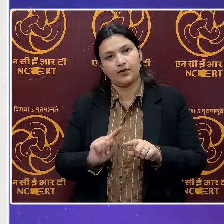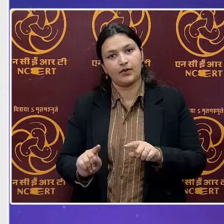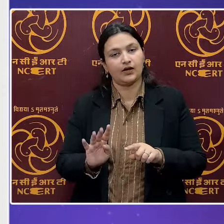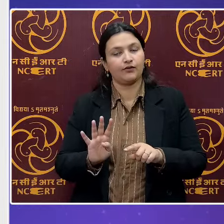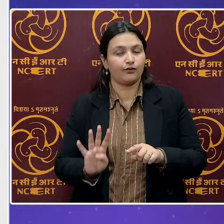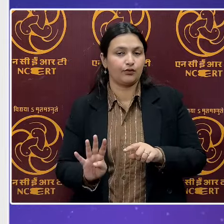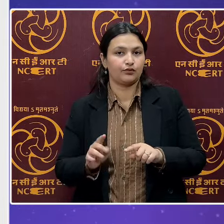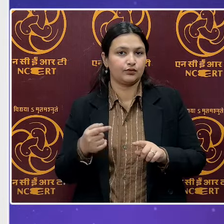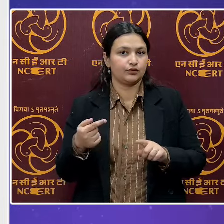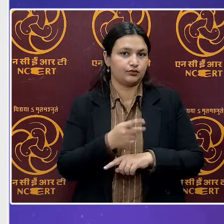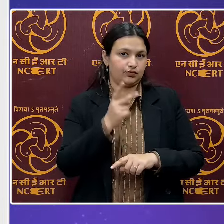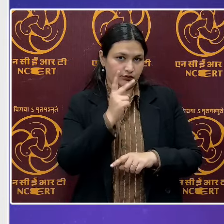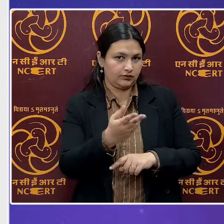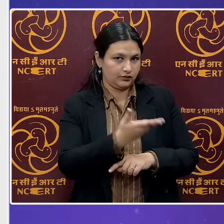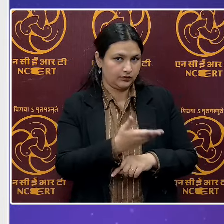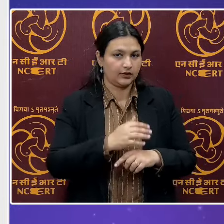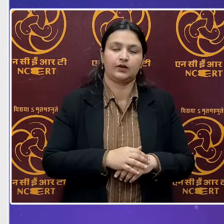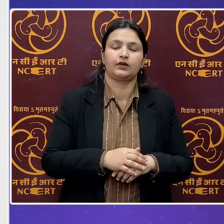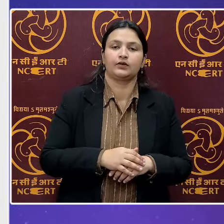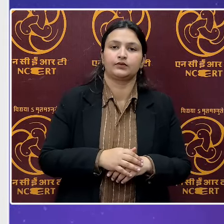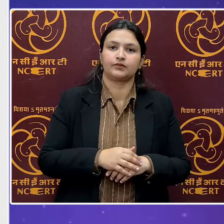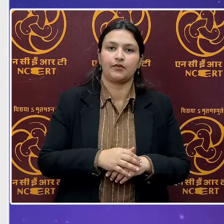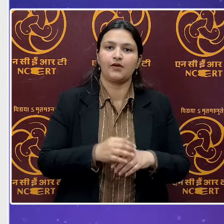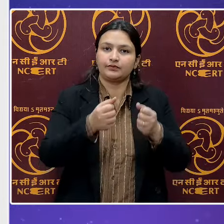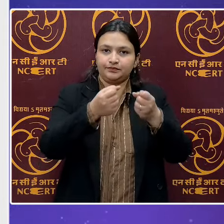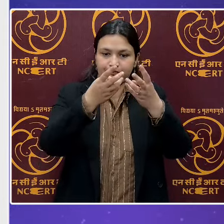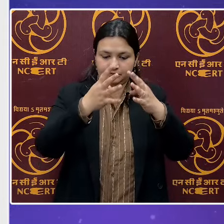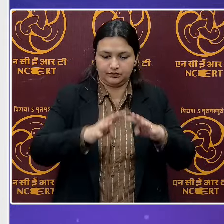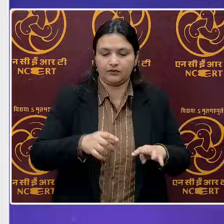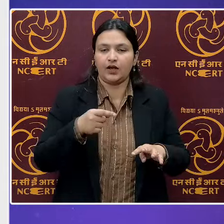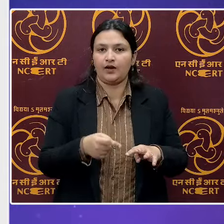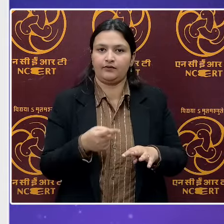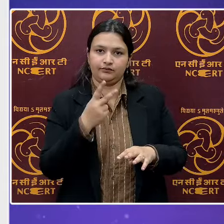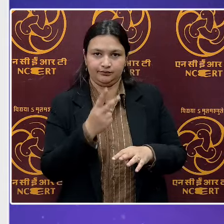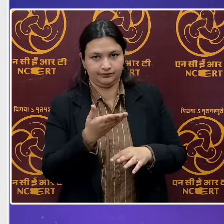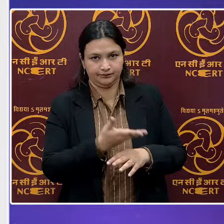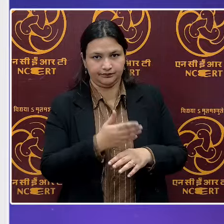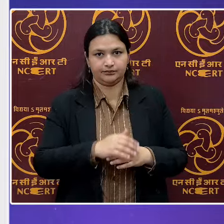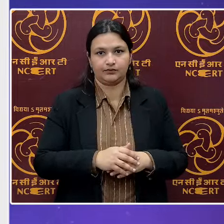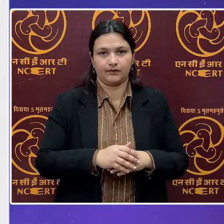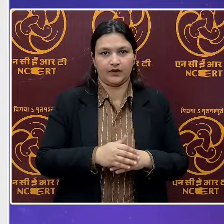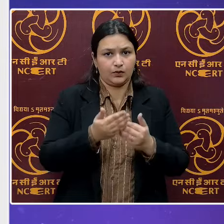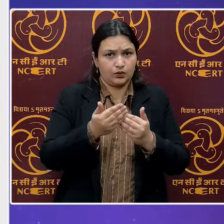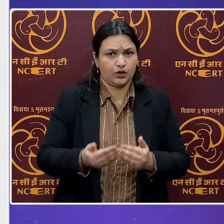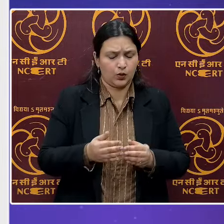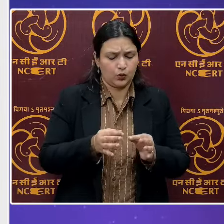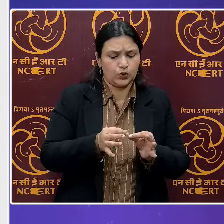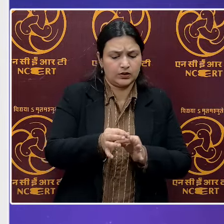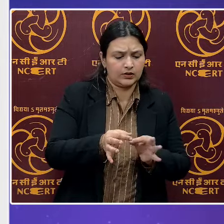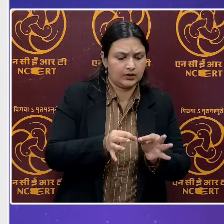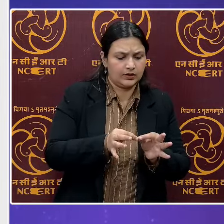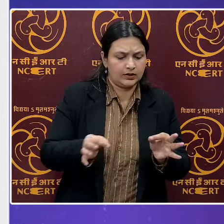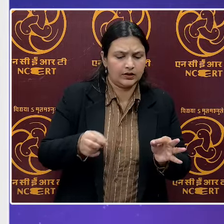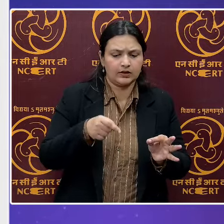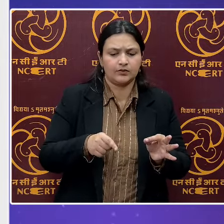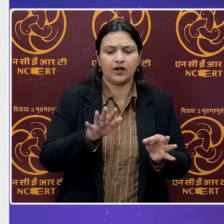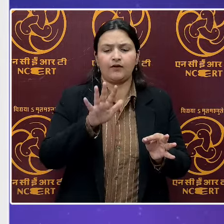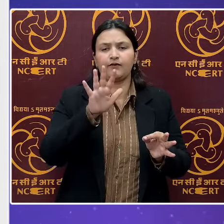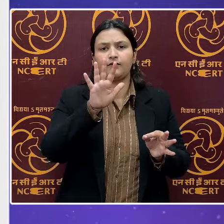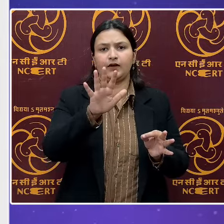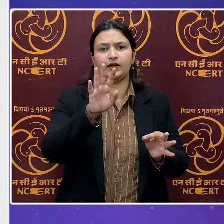of minus 0.707. So the displacement is minus 3.535